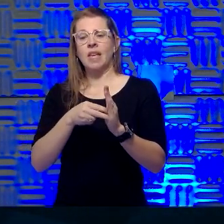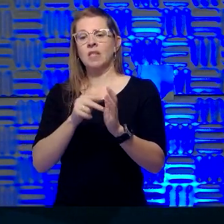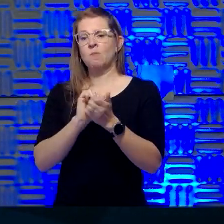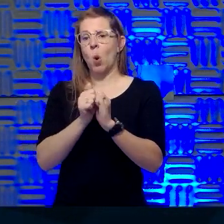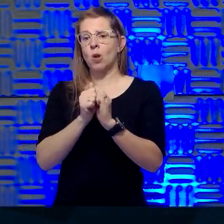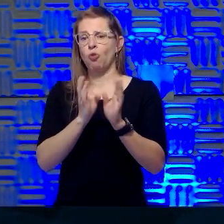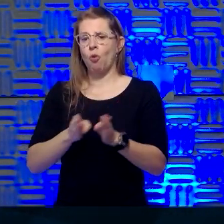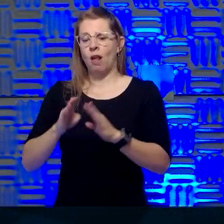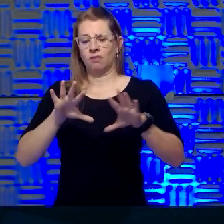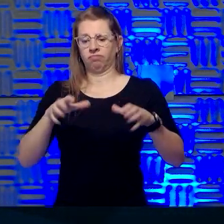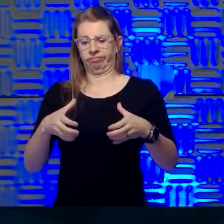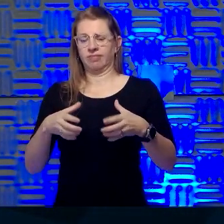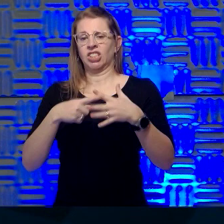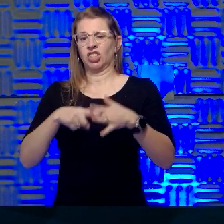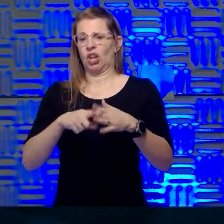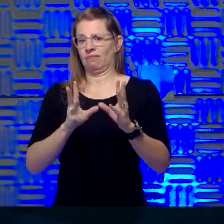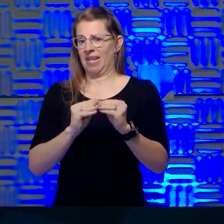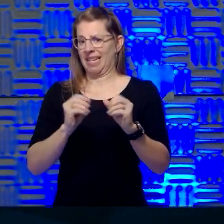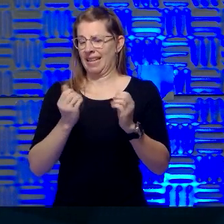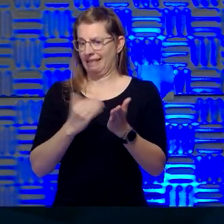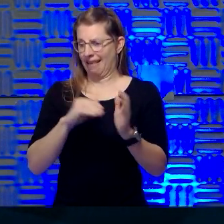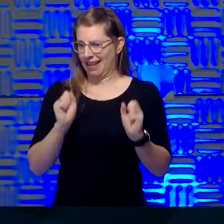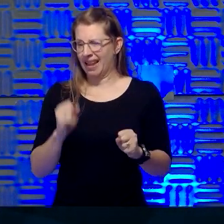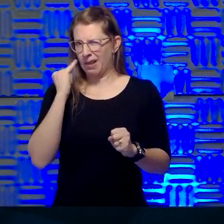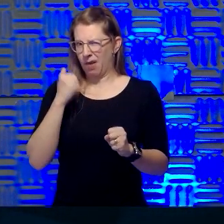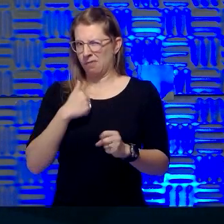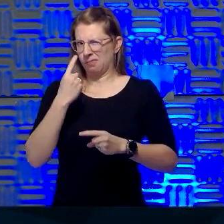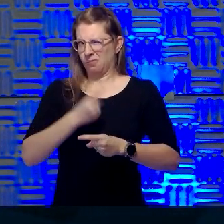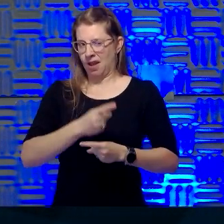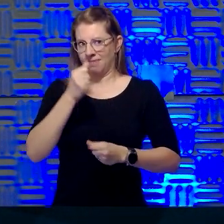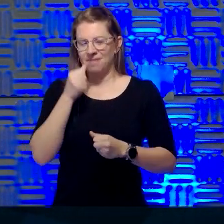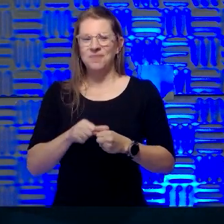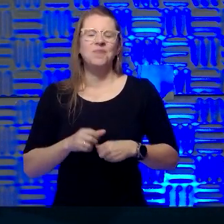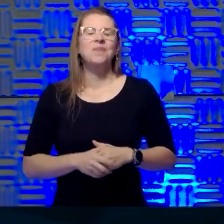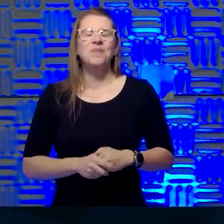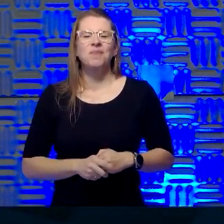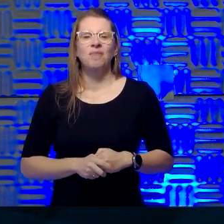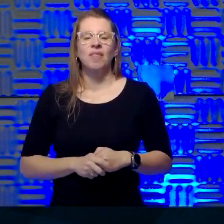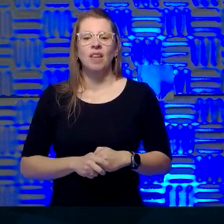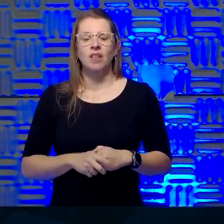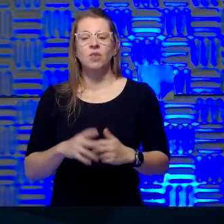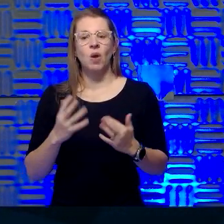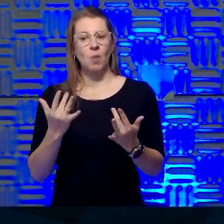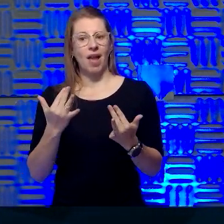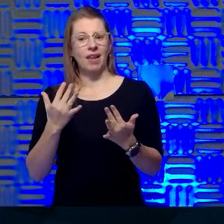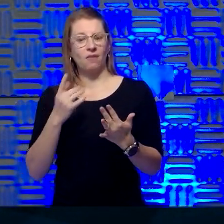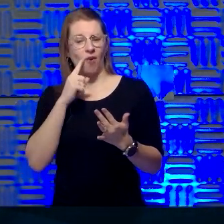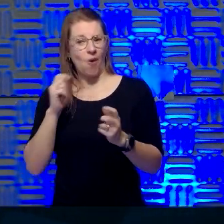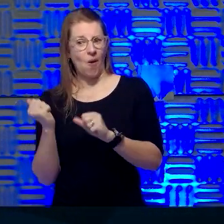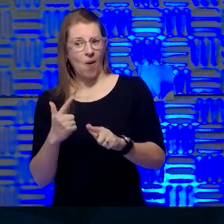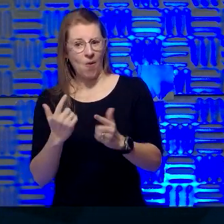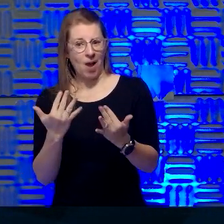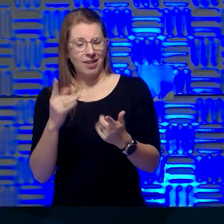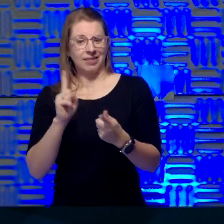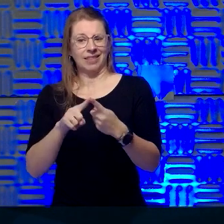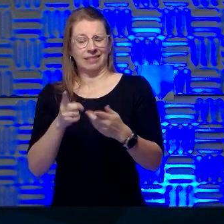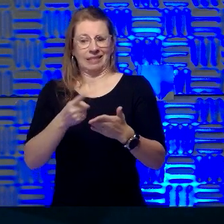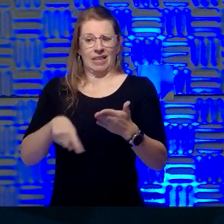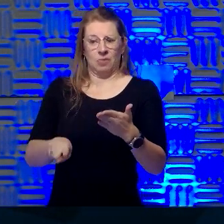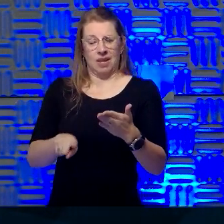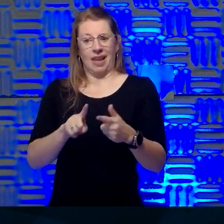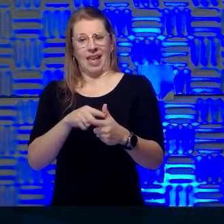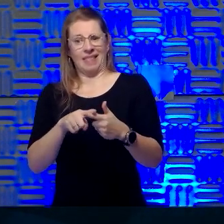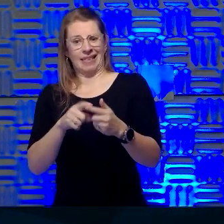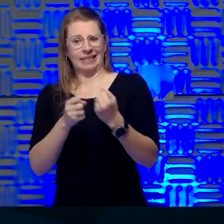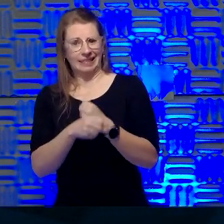if I remember that correctly. So I've been trying to have everyone to wait till next week and then try to be really safe with it.